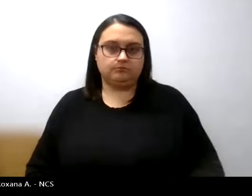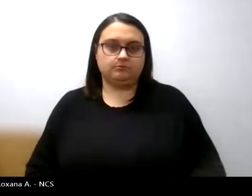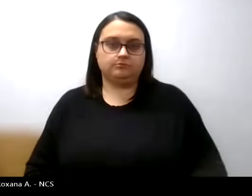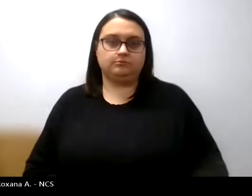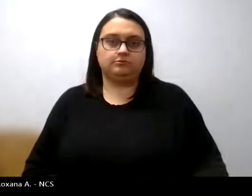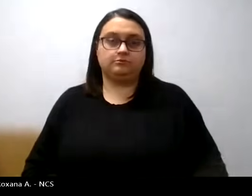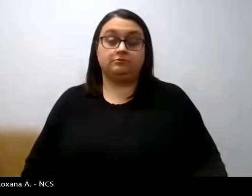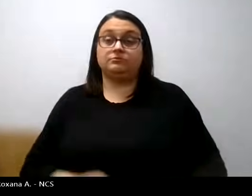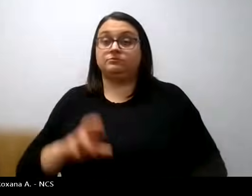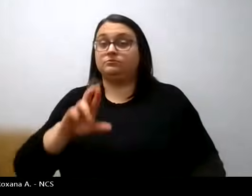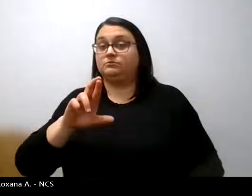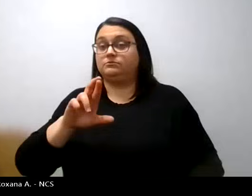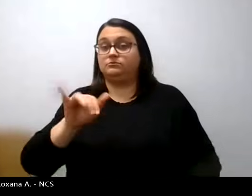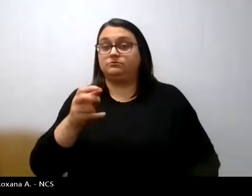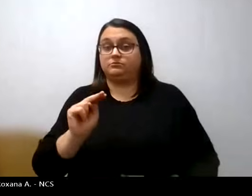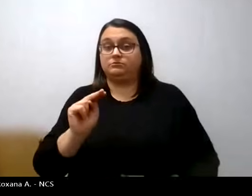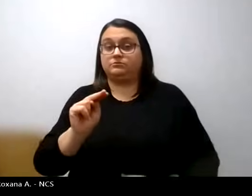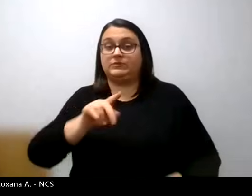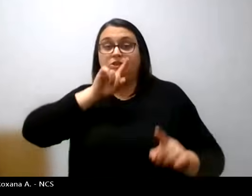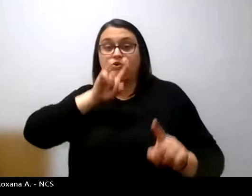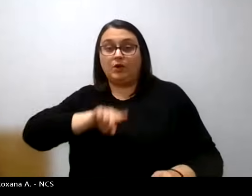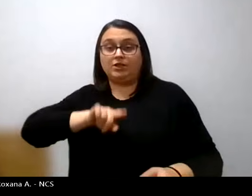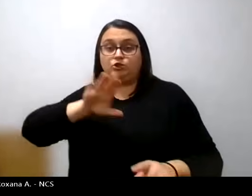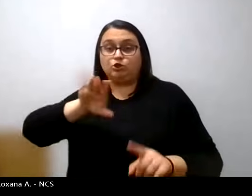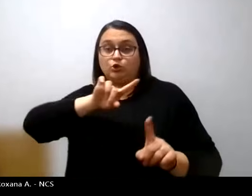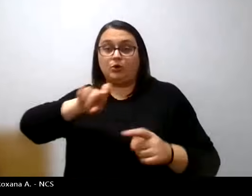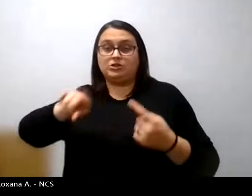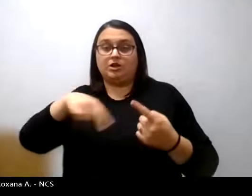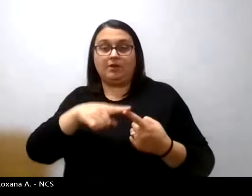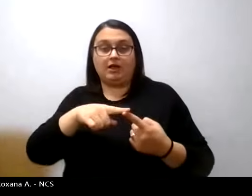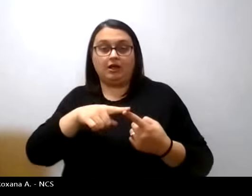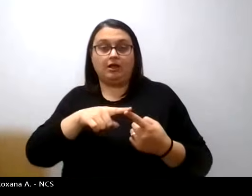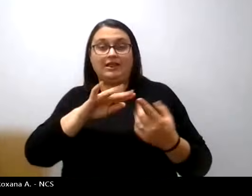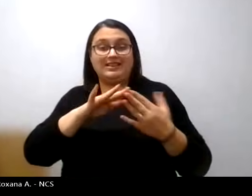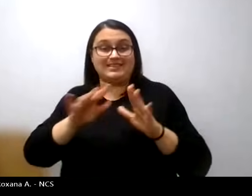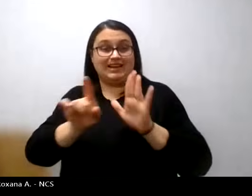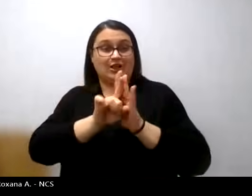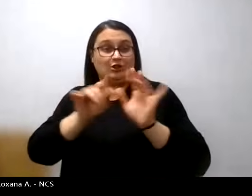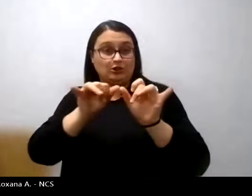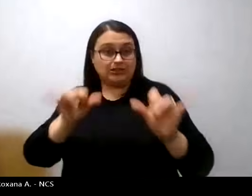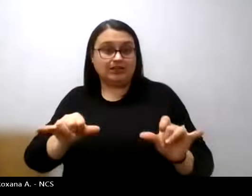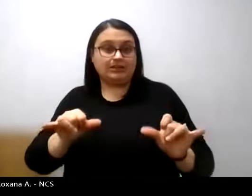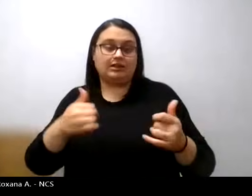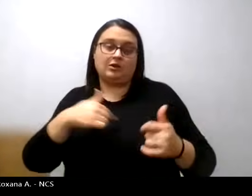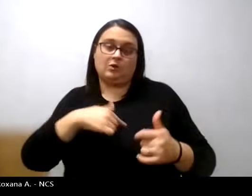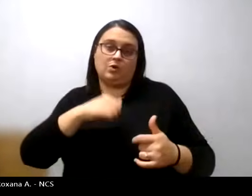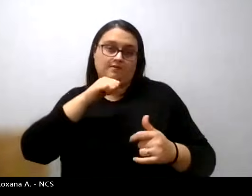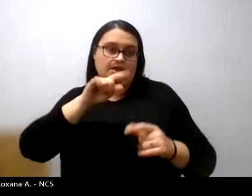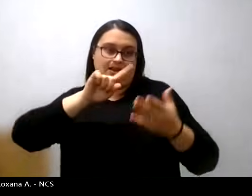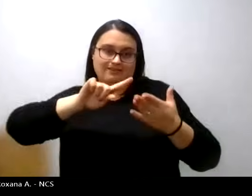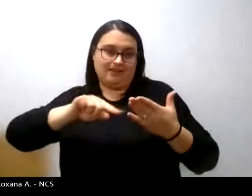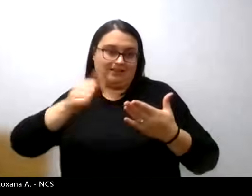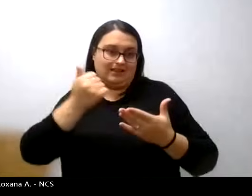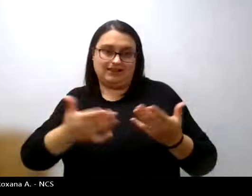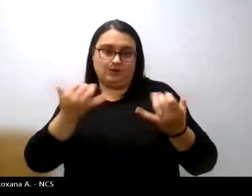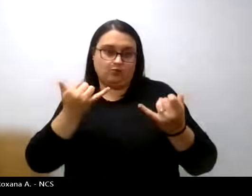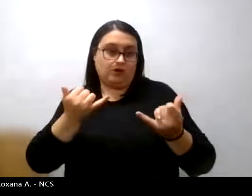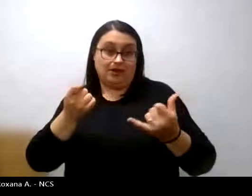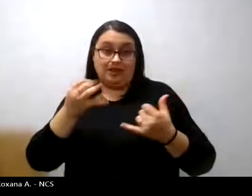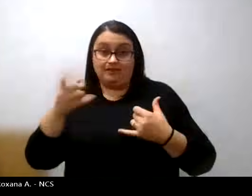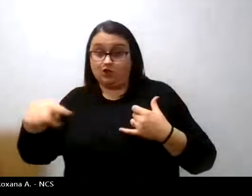And Ryan, to answer your question about the city's alert system, we have not investigated anything at this point. So if you